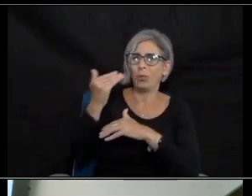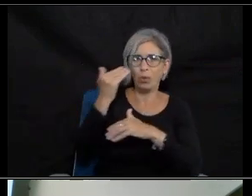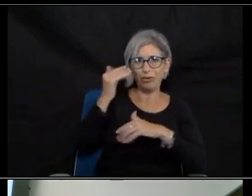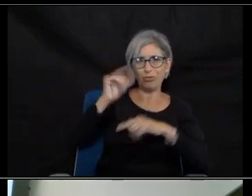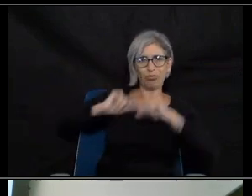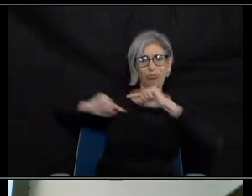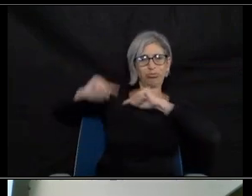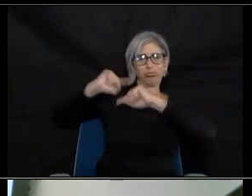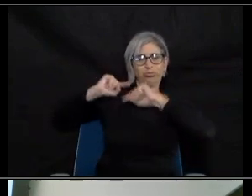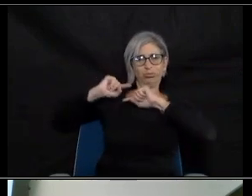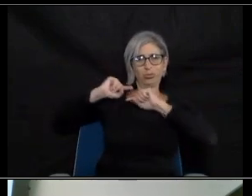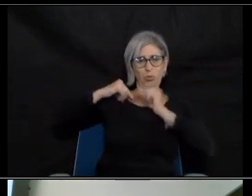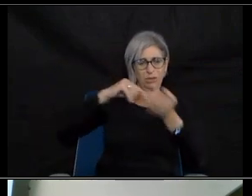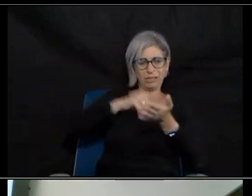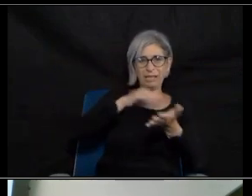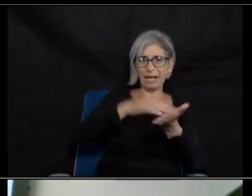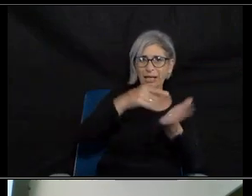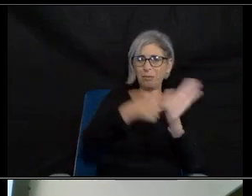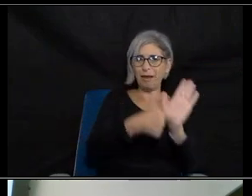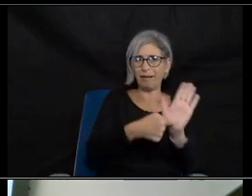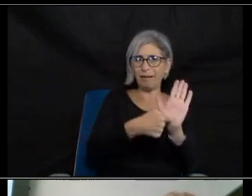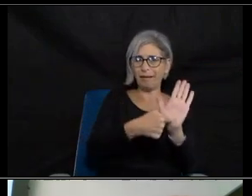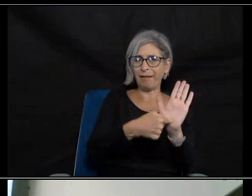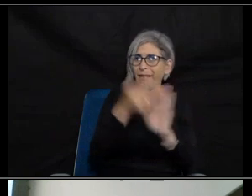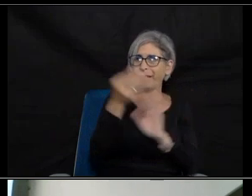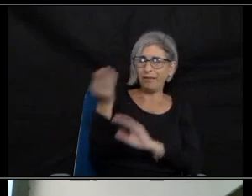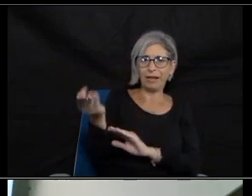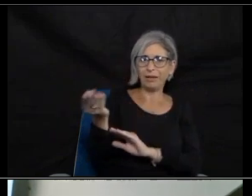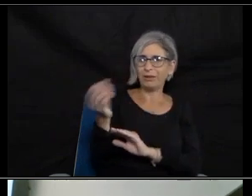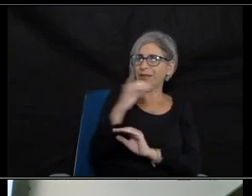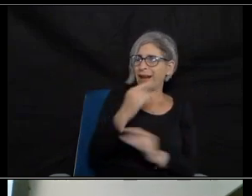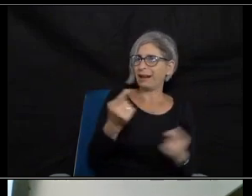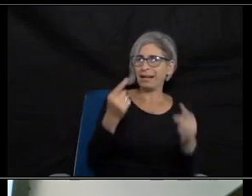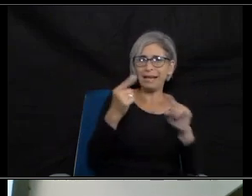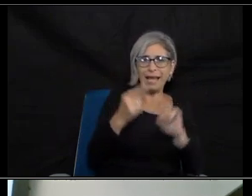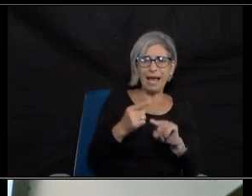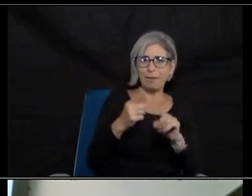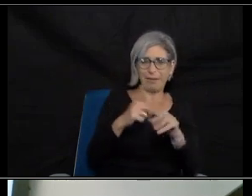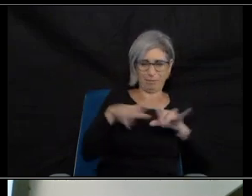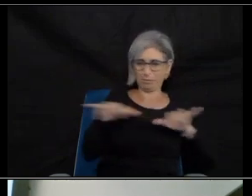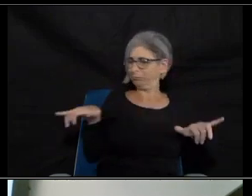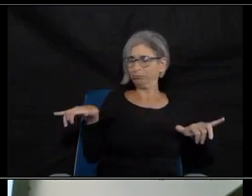beginning and we documented it that it was not going to happen that way,